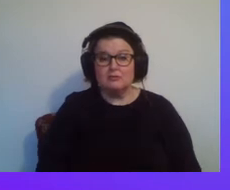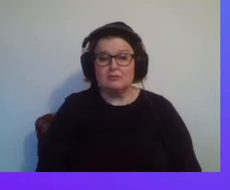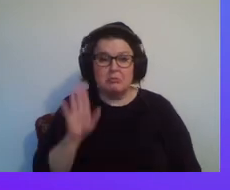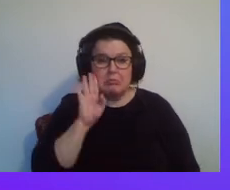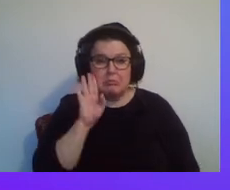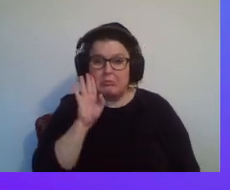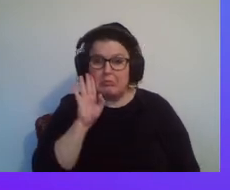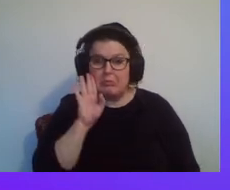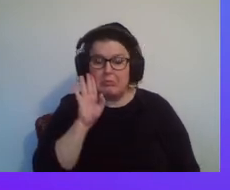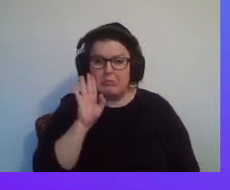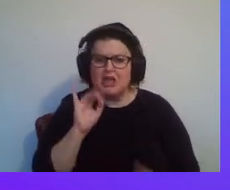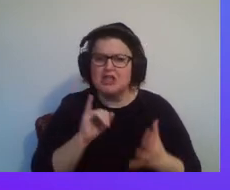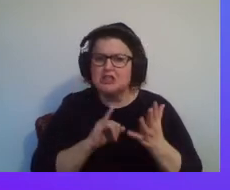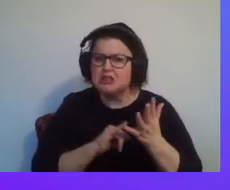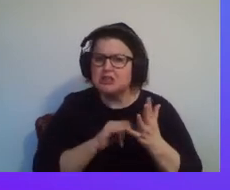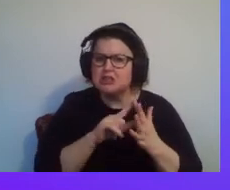Serena,